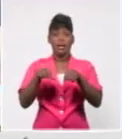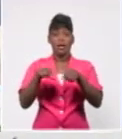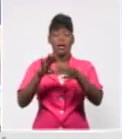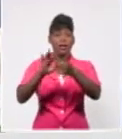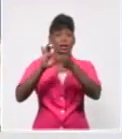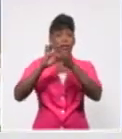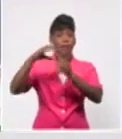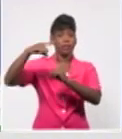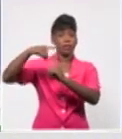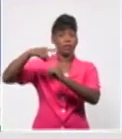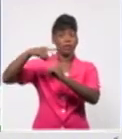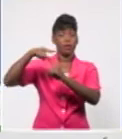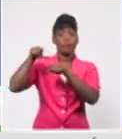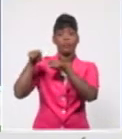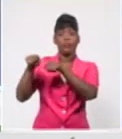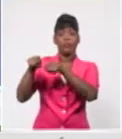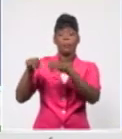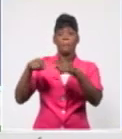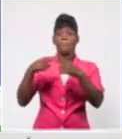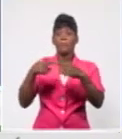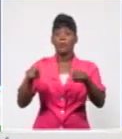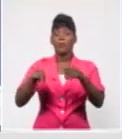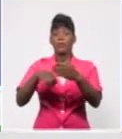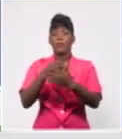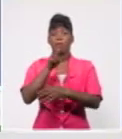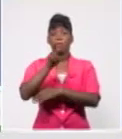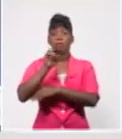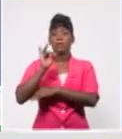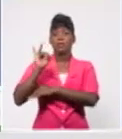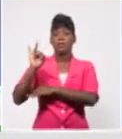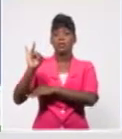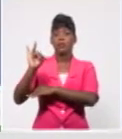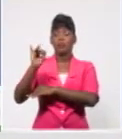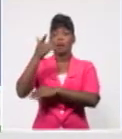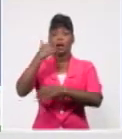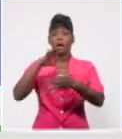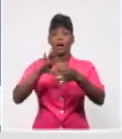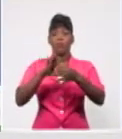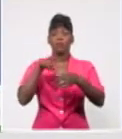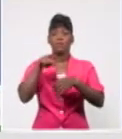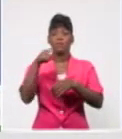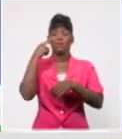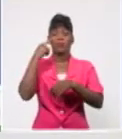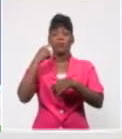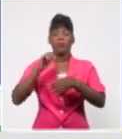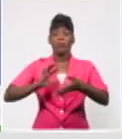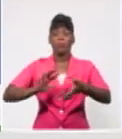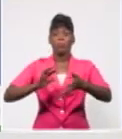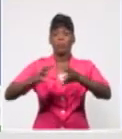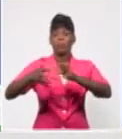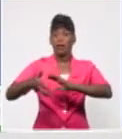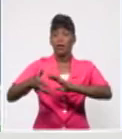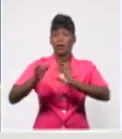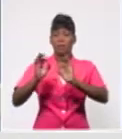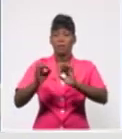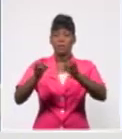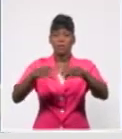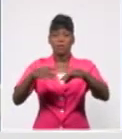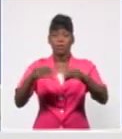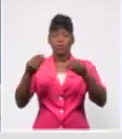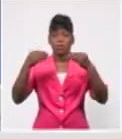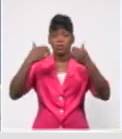a cardiac arrest. Despite the efforts made by our professionals and specialists, it was not possible to revive